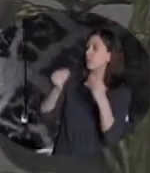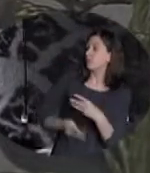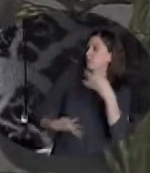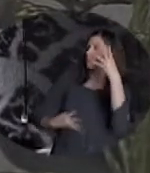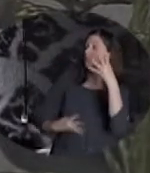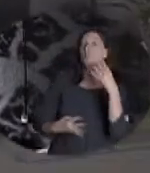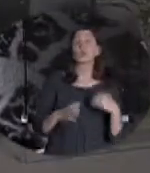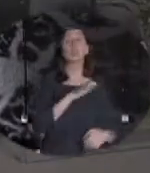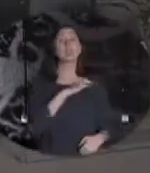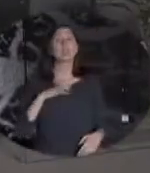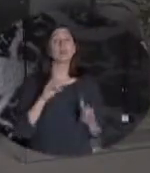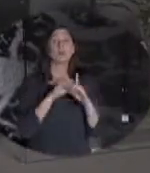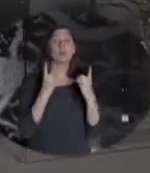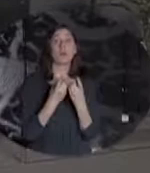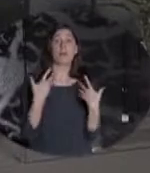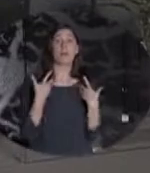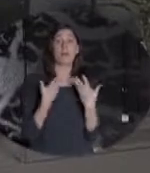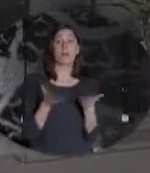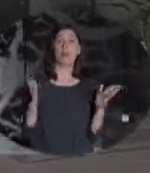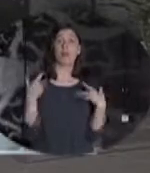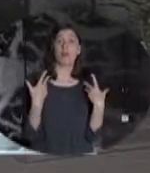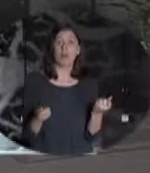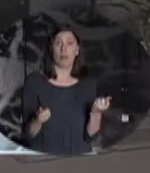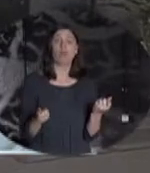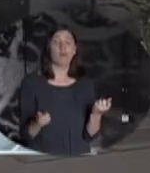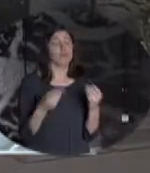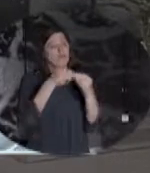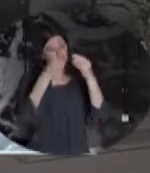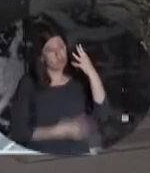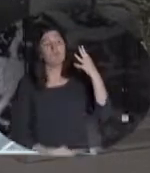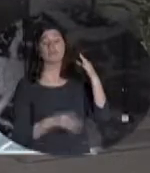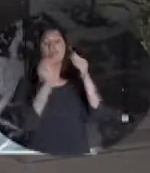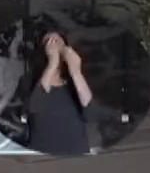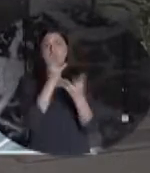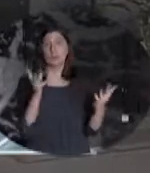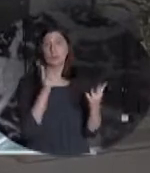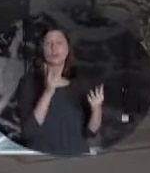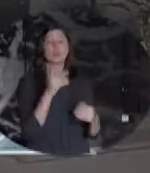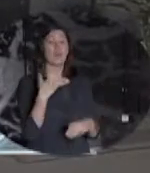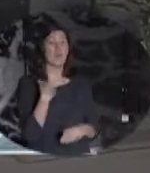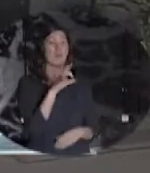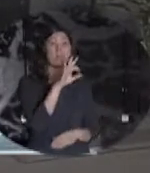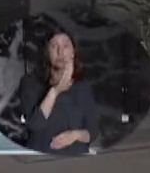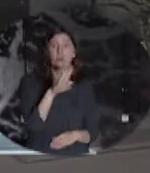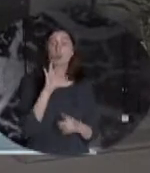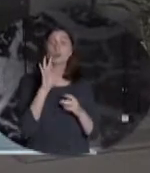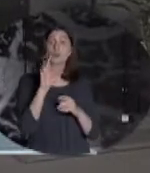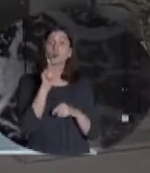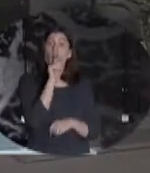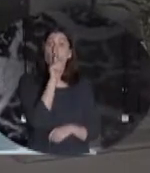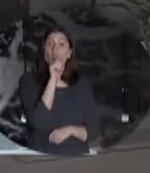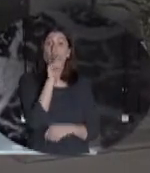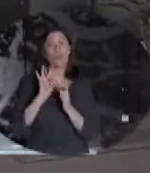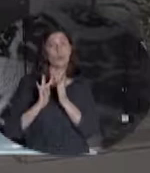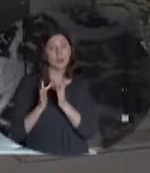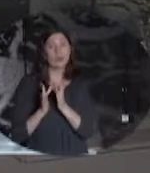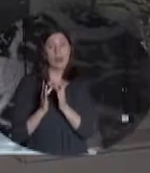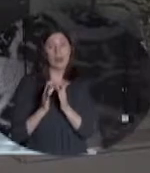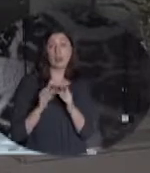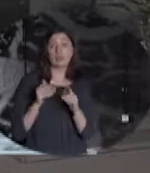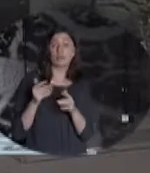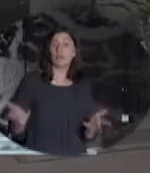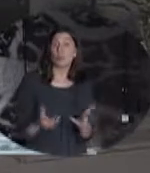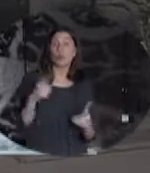on the Cleveland Department of Public Health. A lot of this information will be linked to on our website. We're also on Facebook and Twitter. I would encourage anyone to visit the